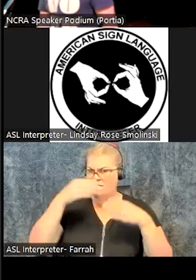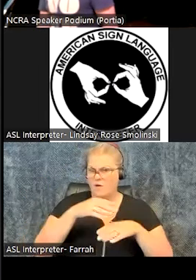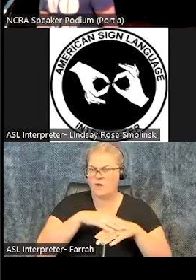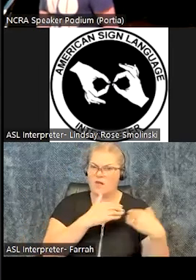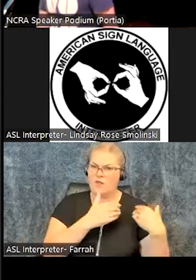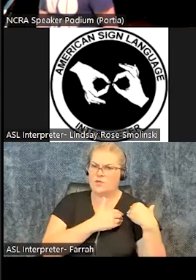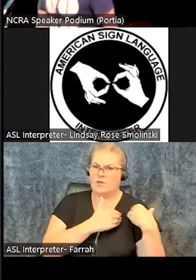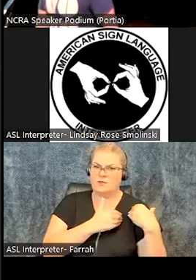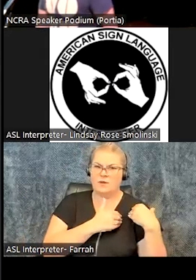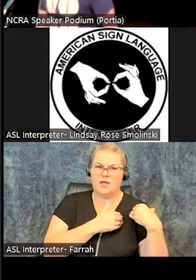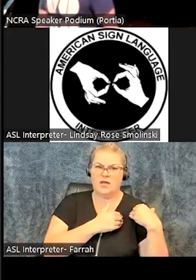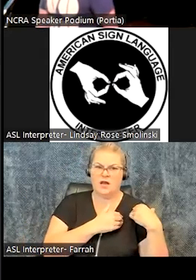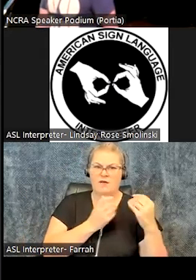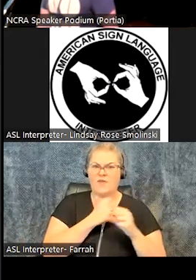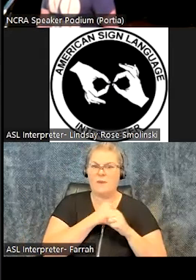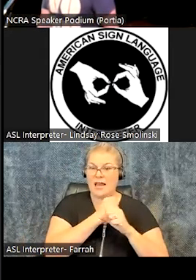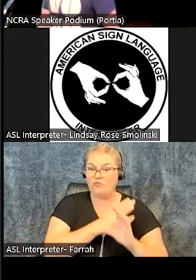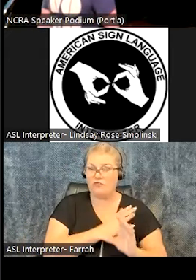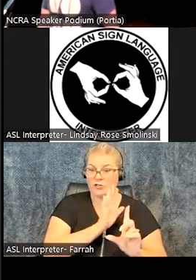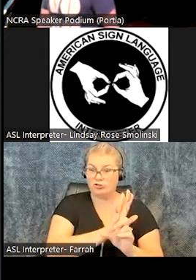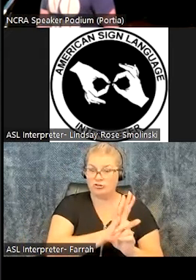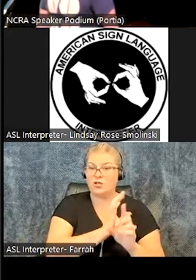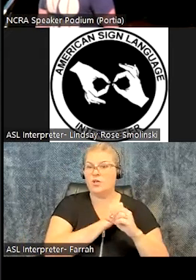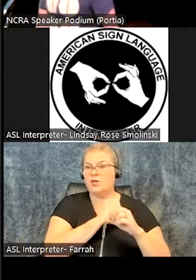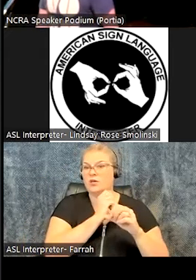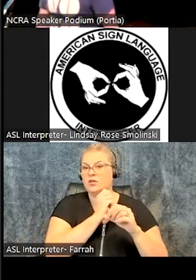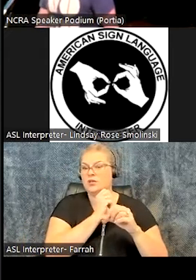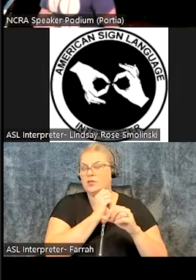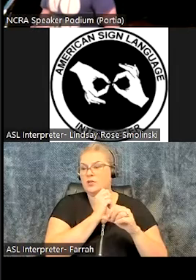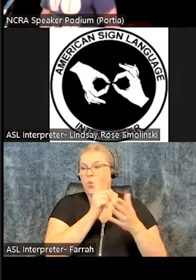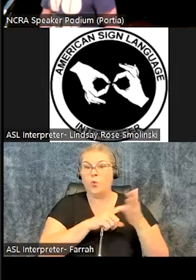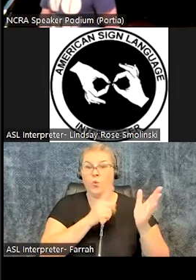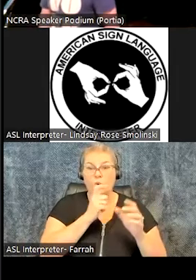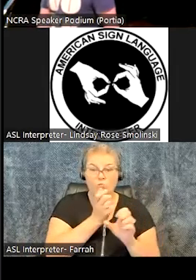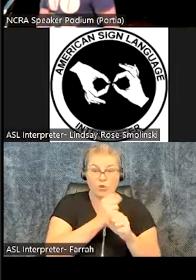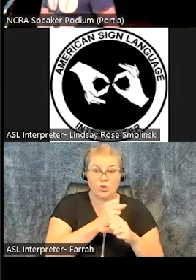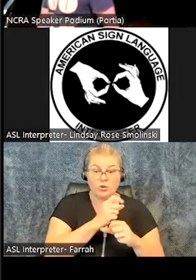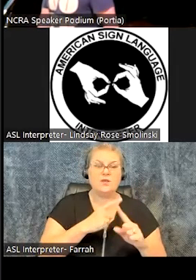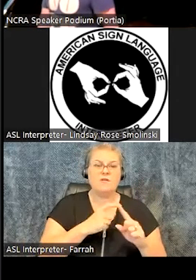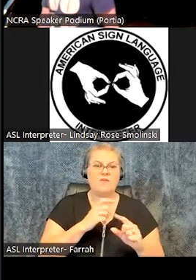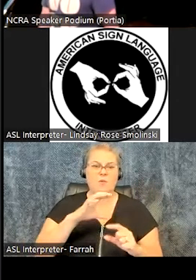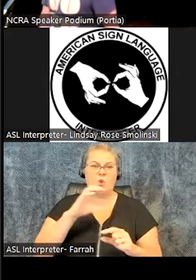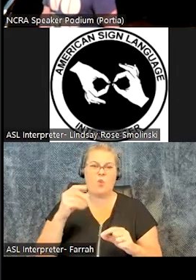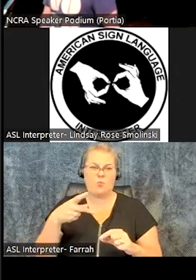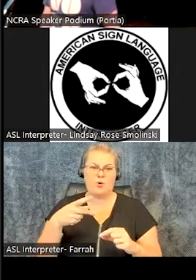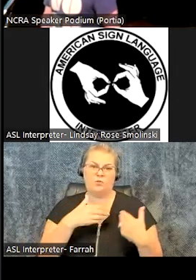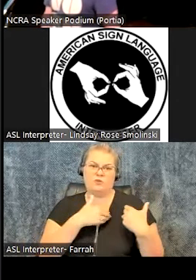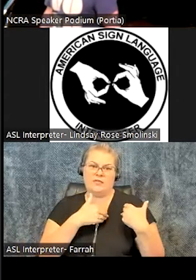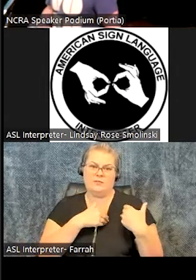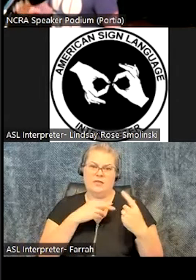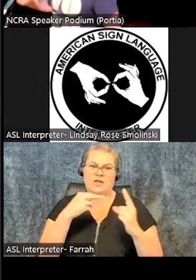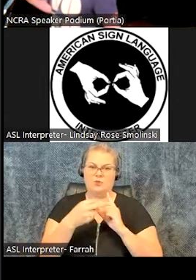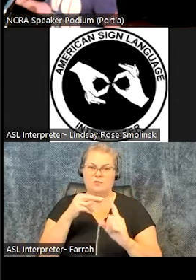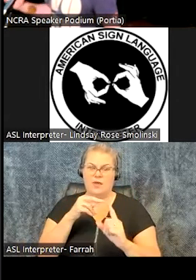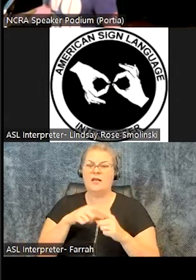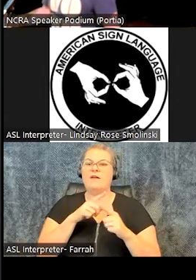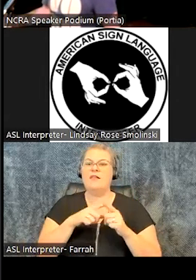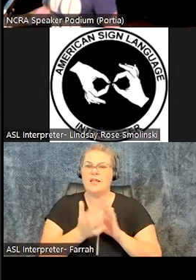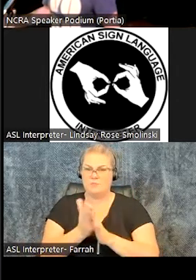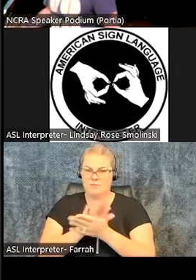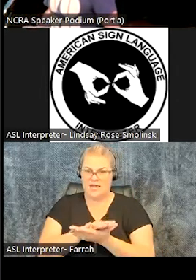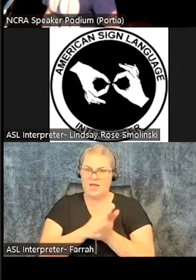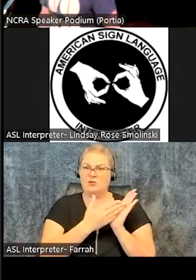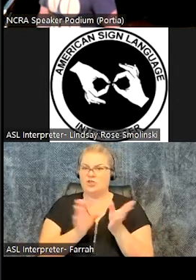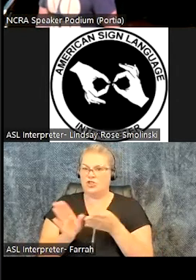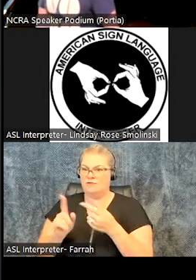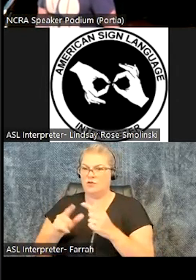responsibility of the manufacturers and producers of goods from a corporate responsibility perspective, and there became a shift onto the